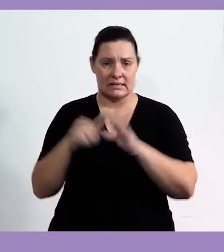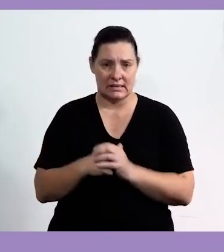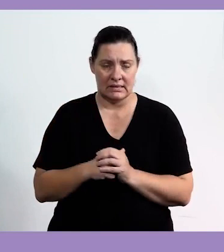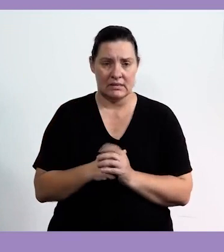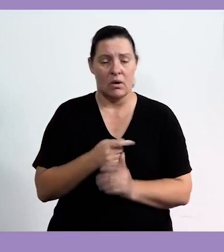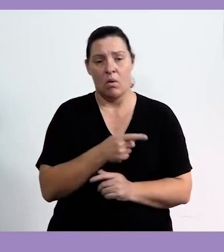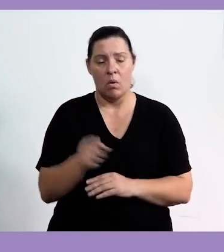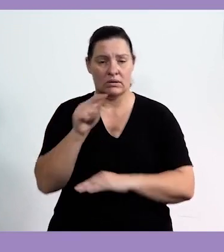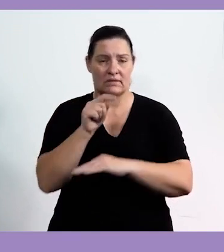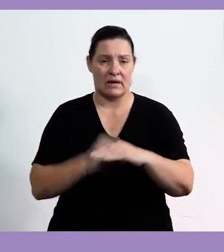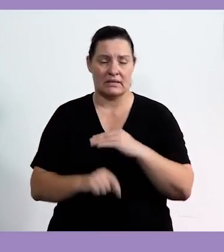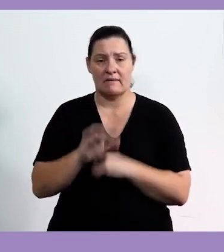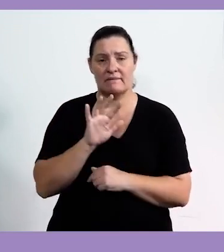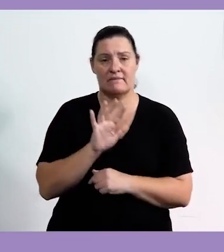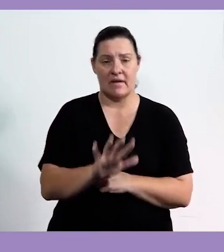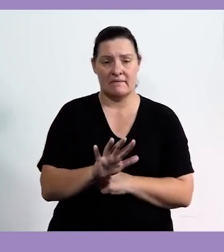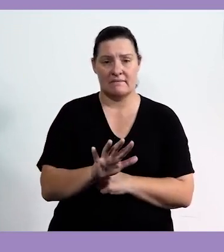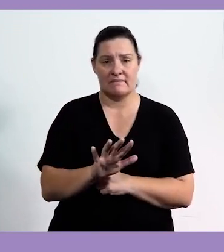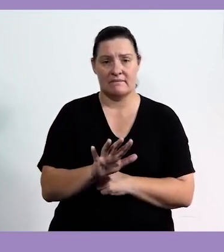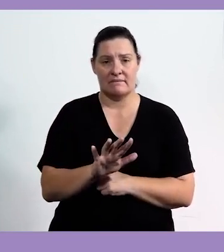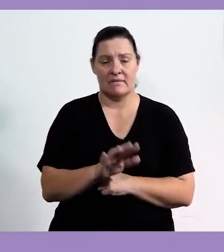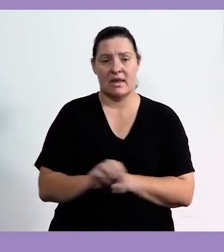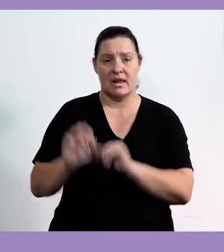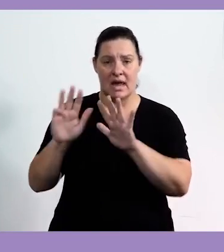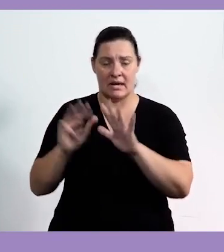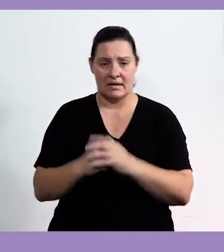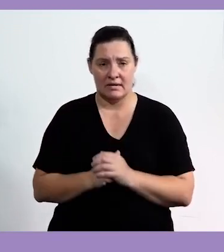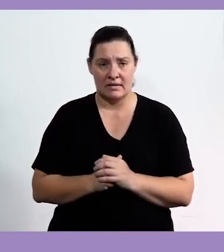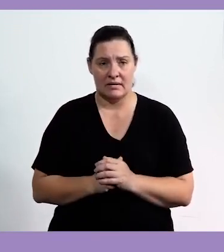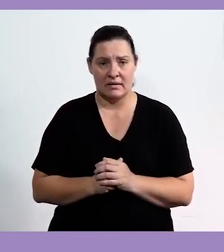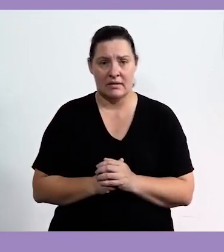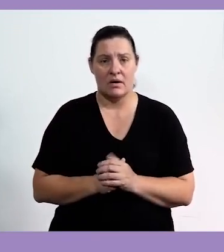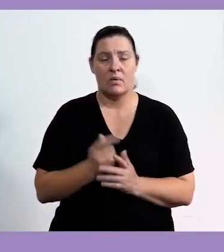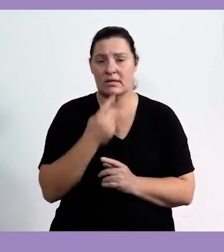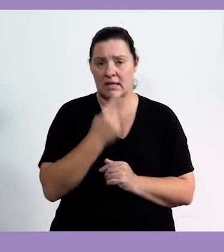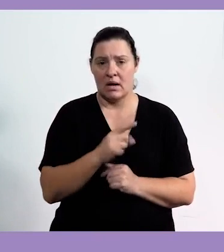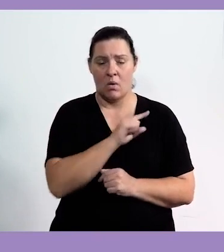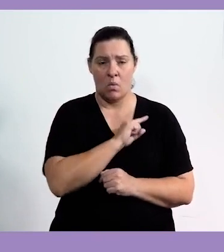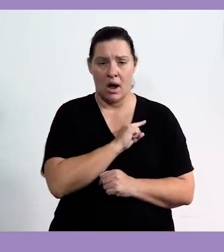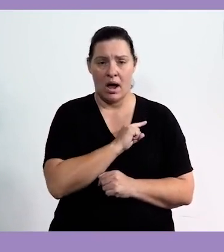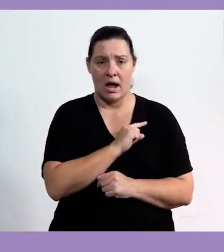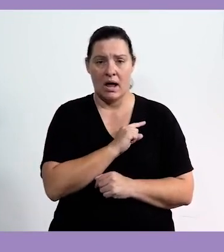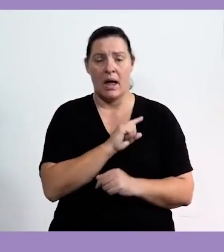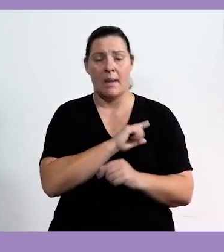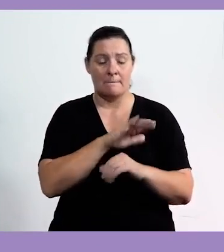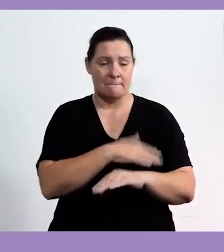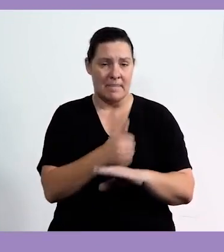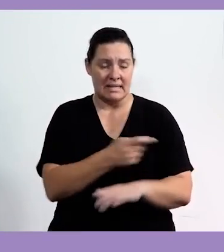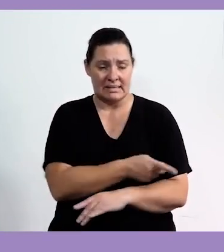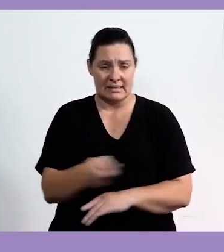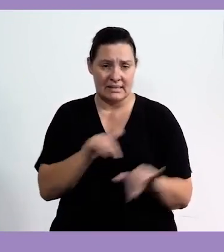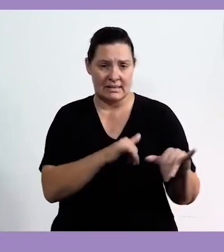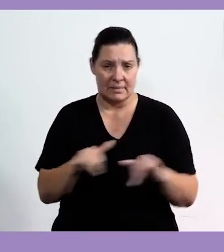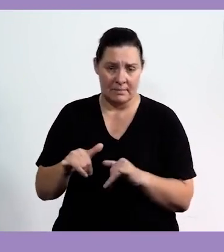6, and this is all divided by 5 to the exponent 9. We are going to say, because we have powers of the same